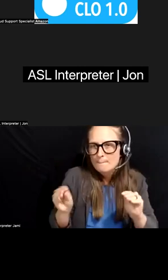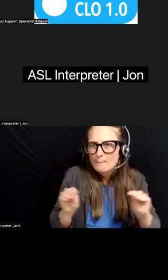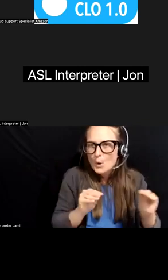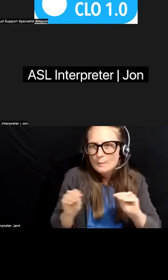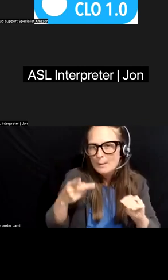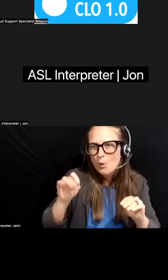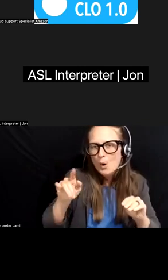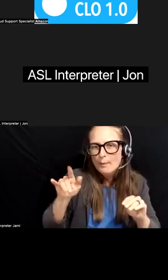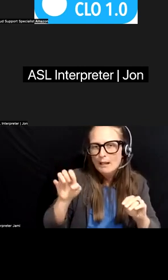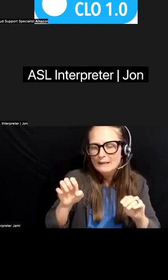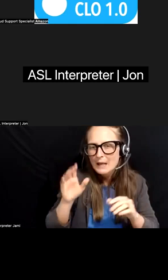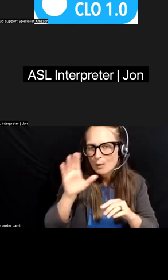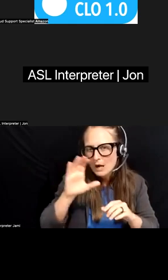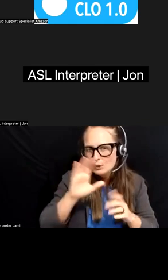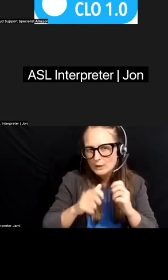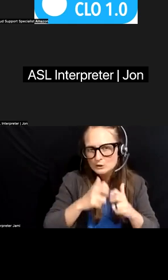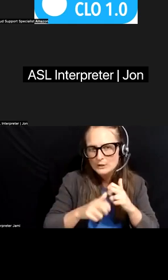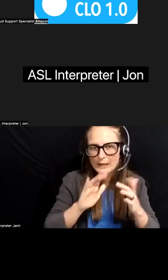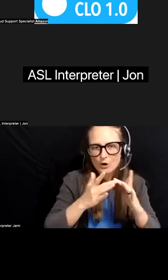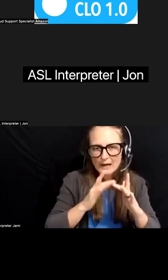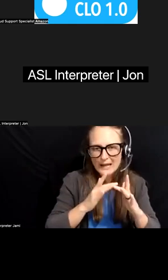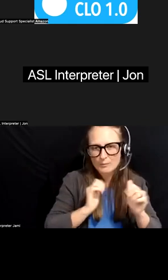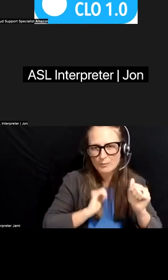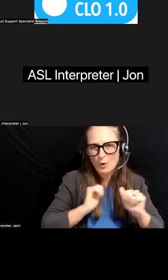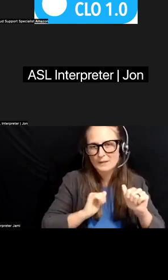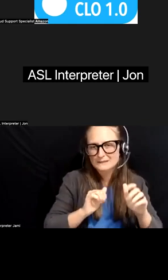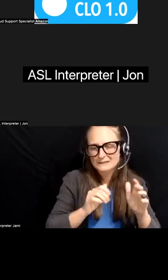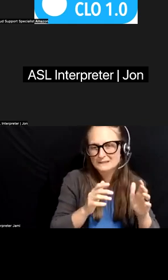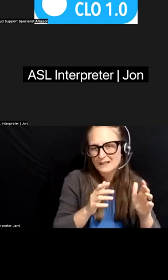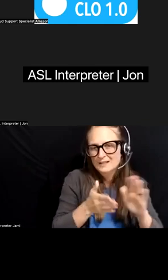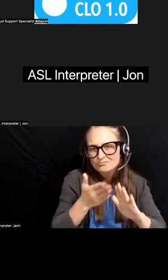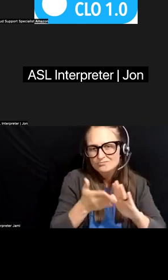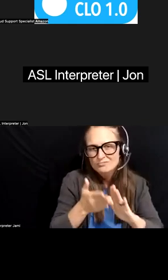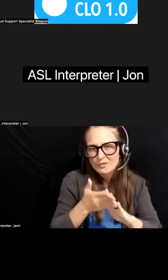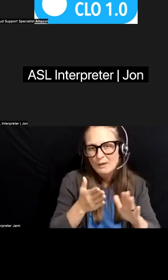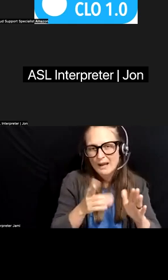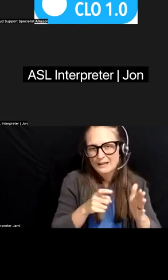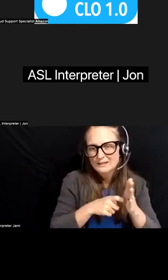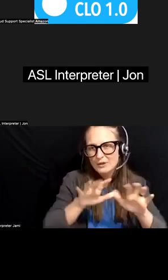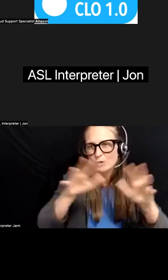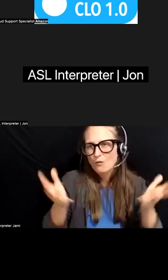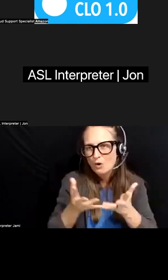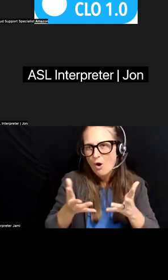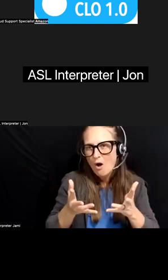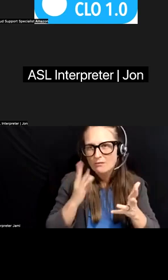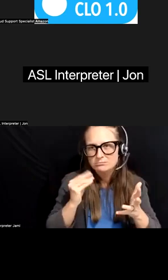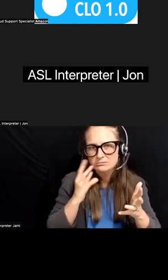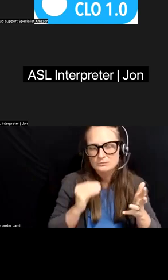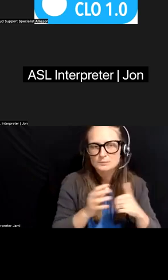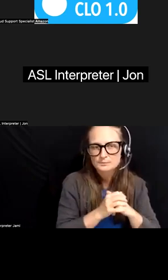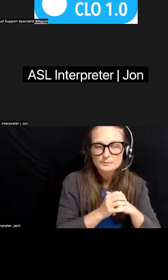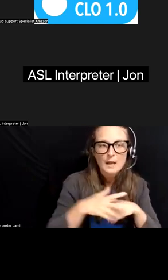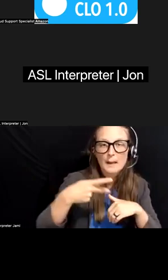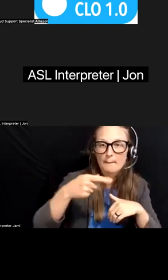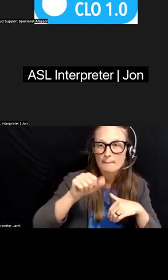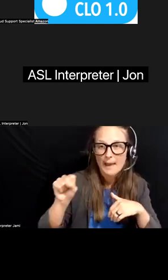Internet performance may dictate overall performance. Compliance restrictions. What is PaaS?